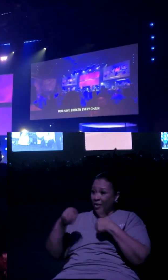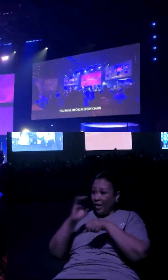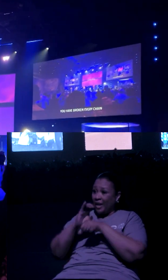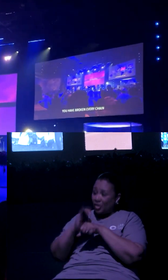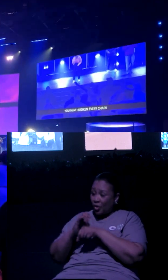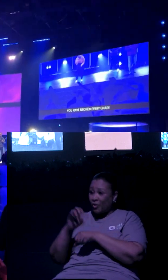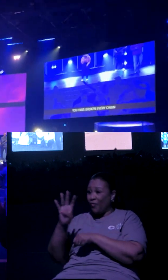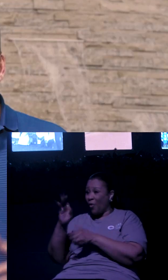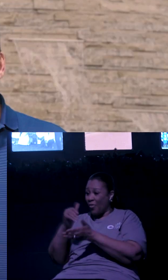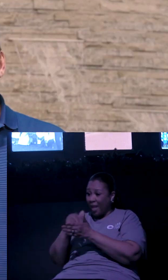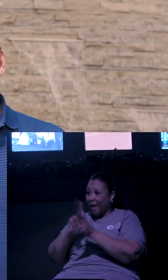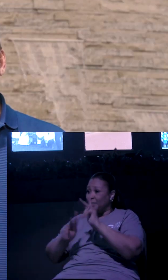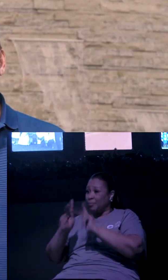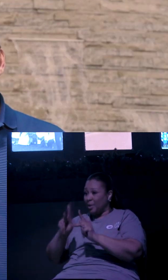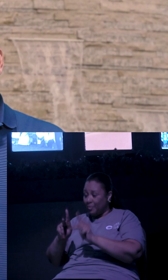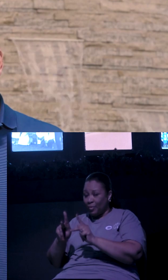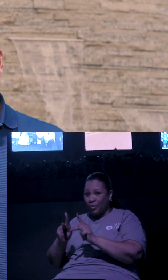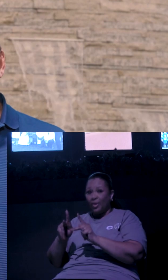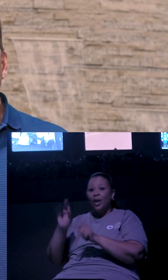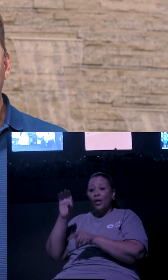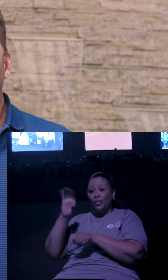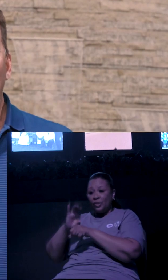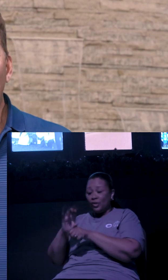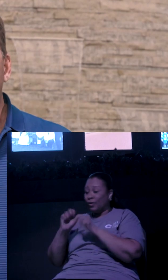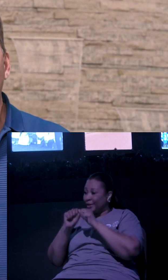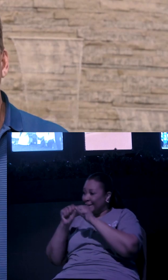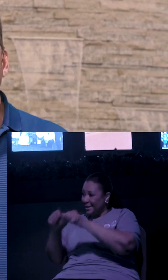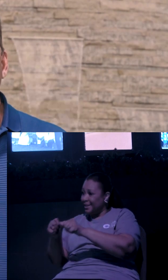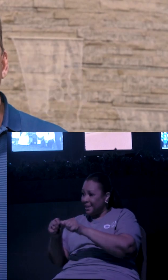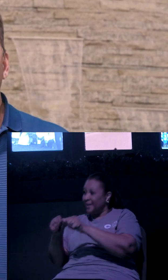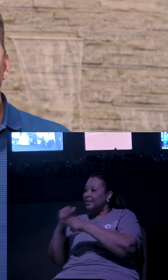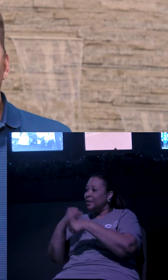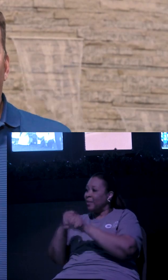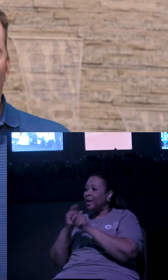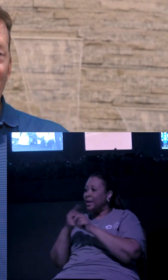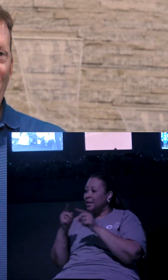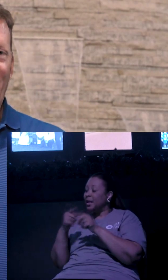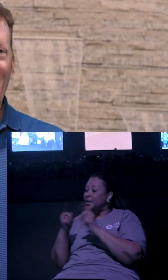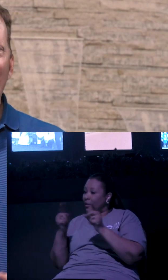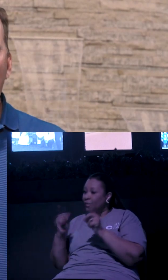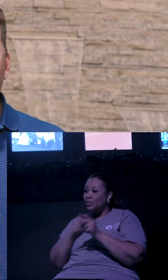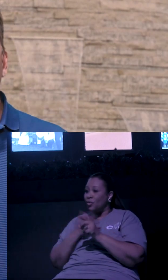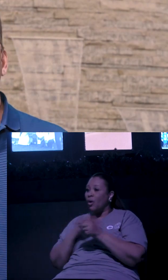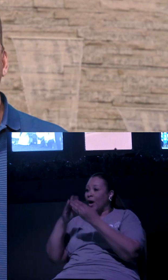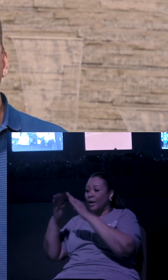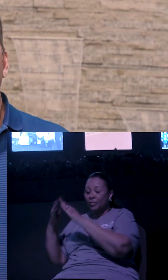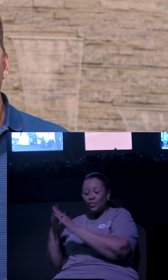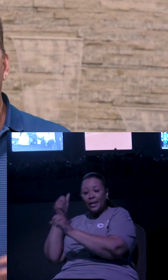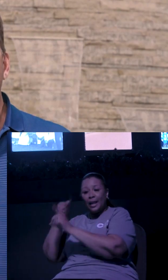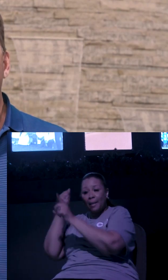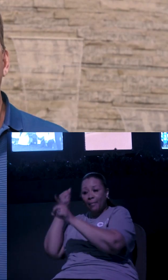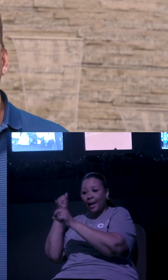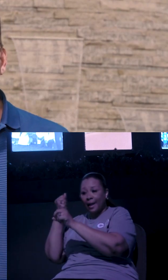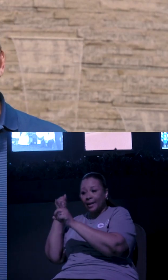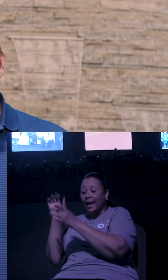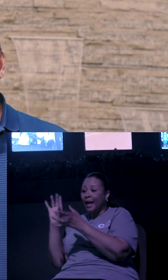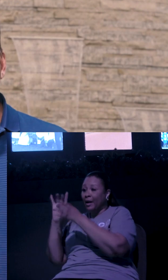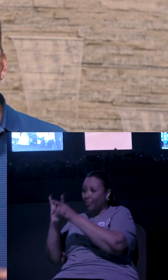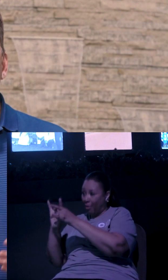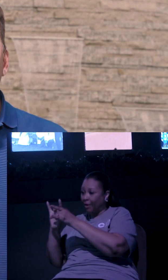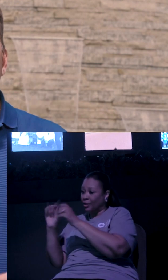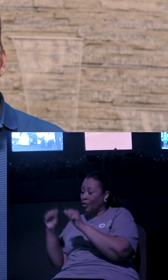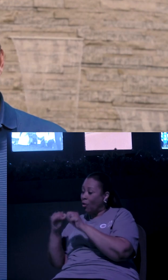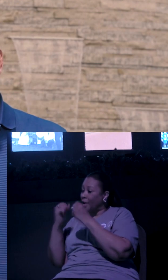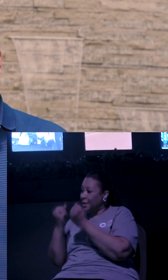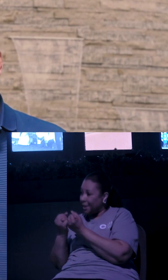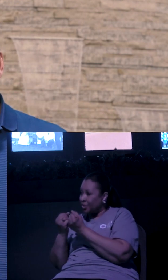over 4,000. Community continues to make a difference in the local community through our community impact events and partner organizations